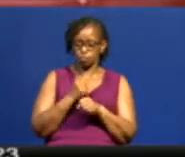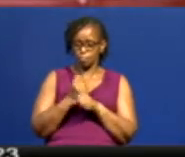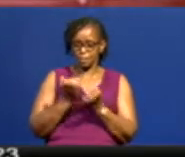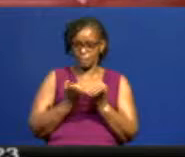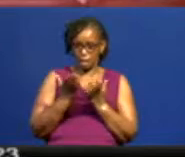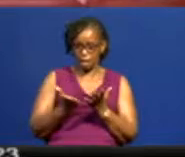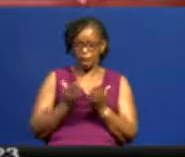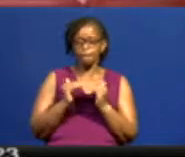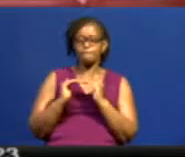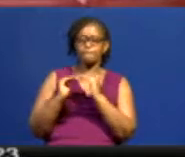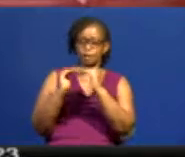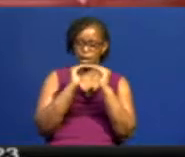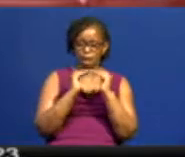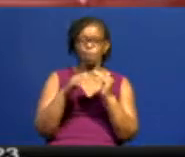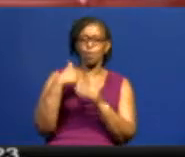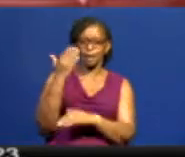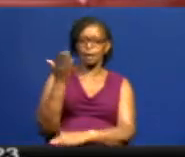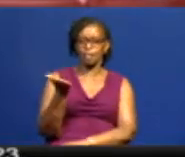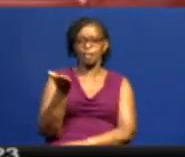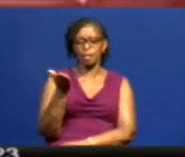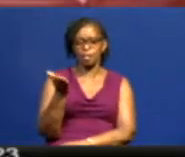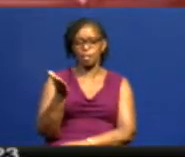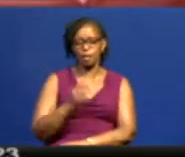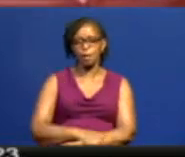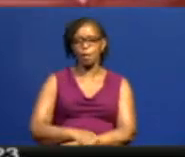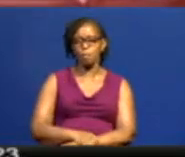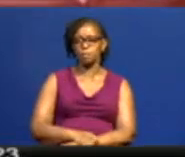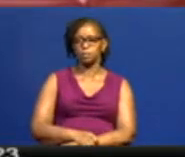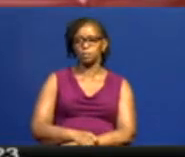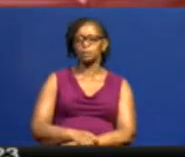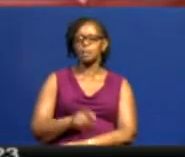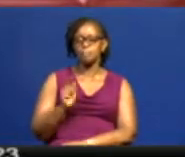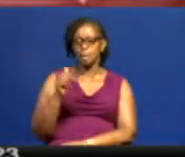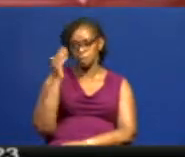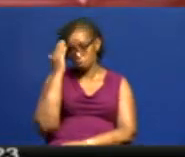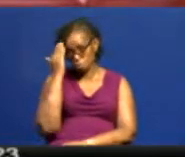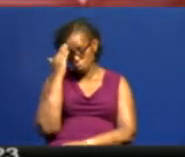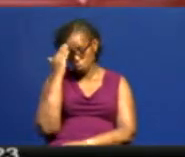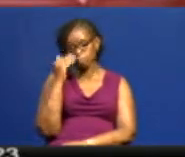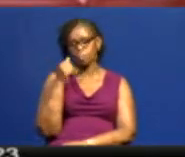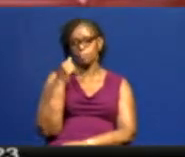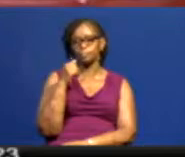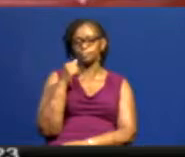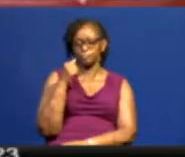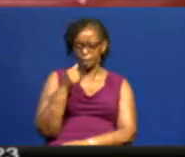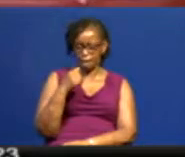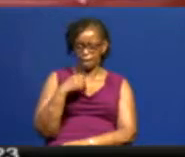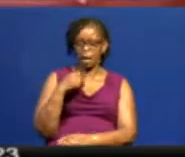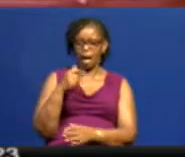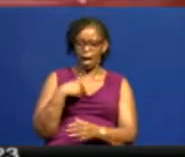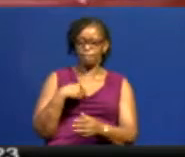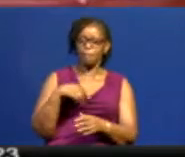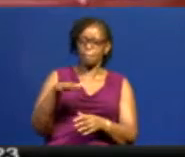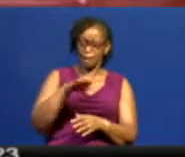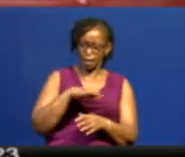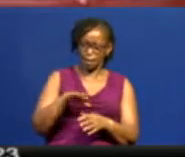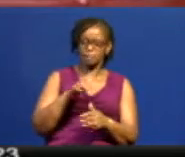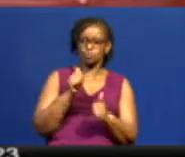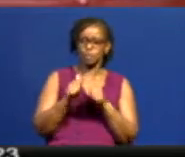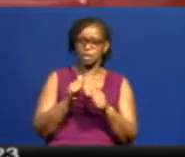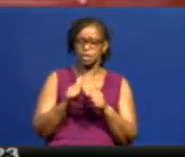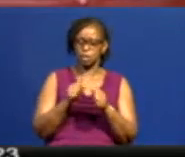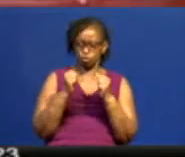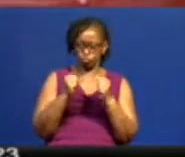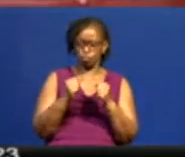because they will invest for 10 years, 15 years, 20 years. They need to know that there is a stable base upon which they will be required to make payments to our government